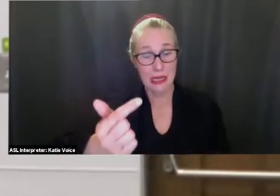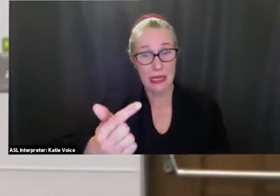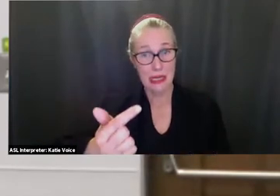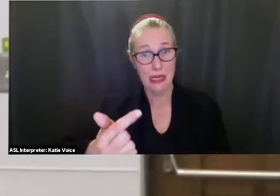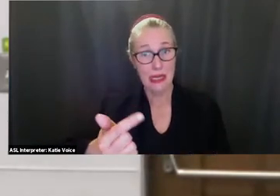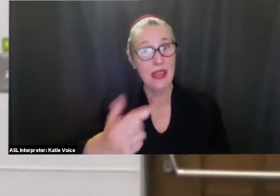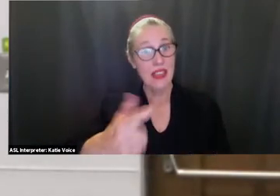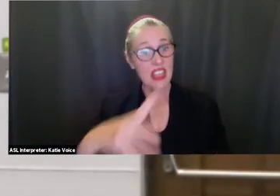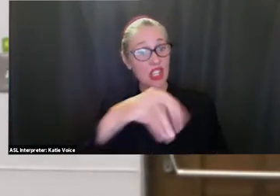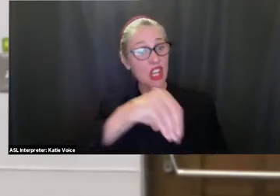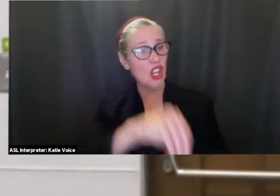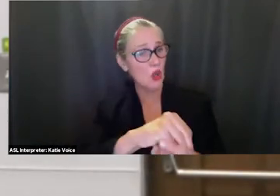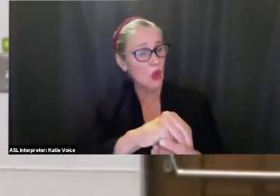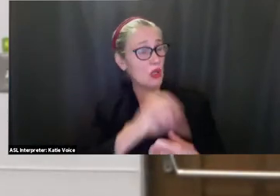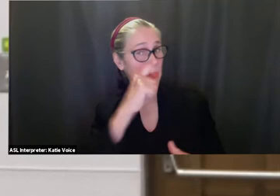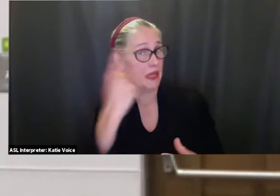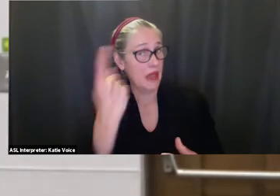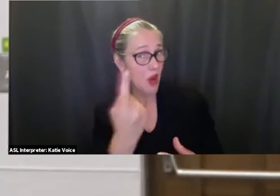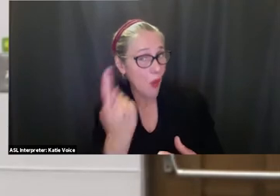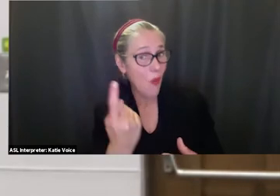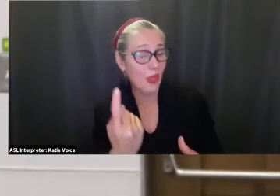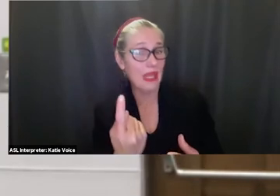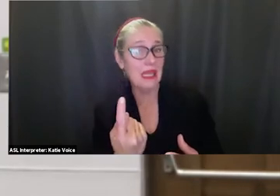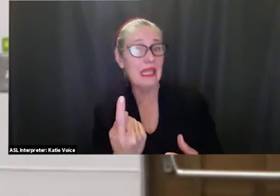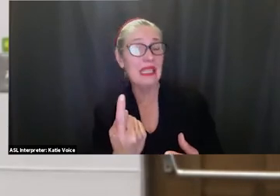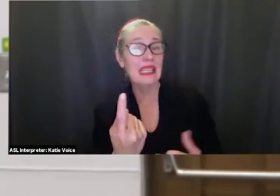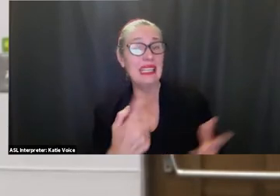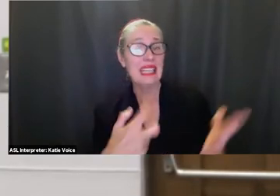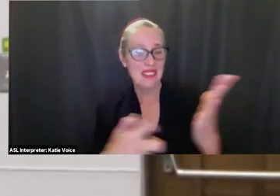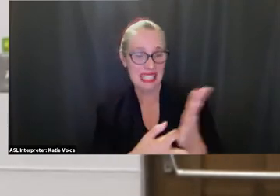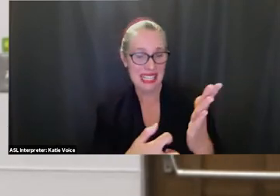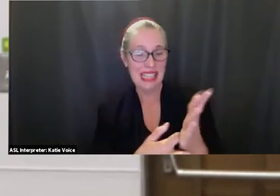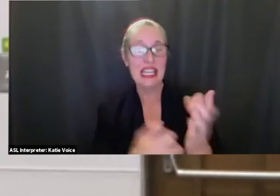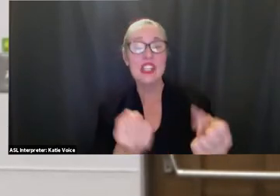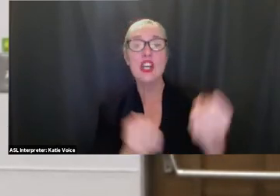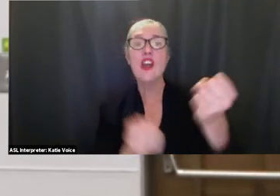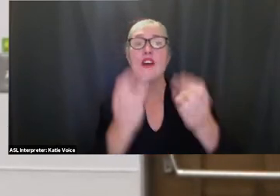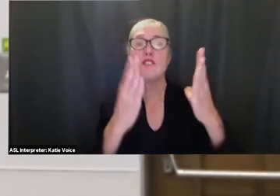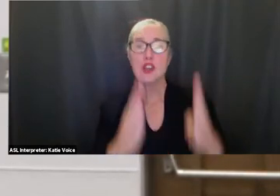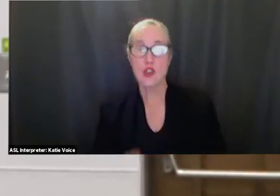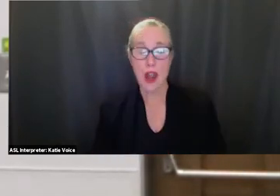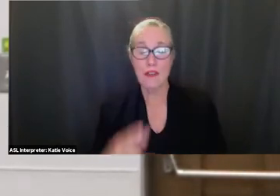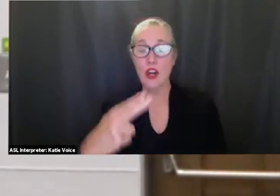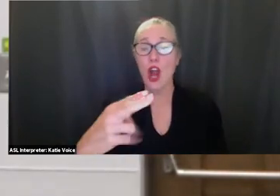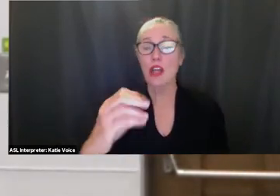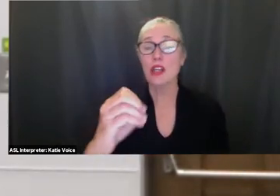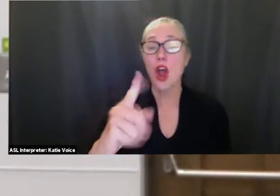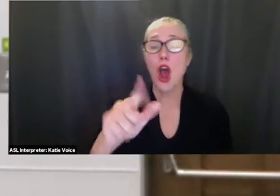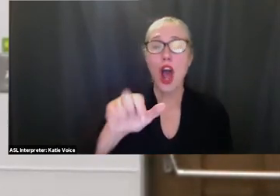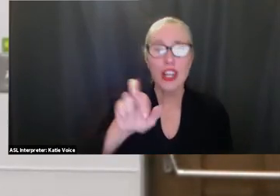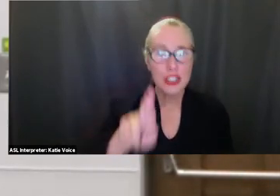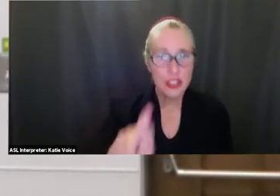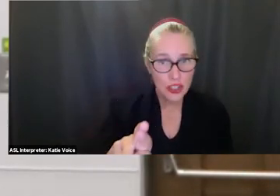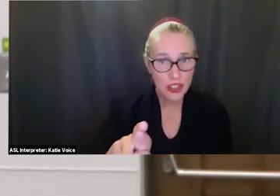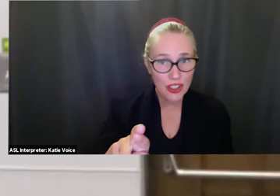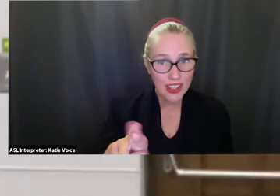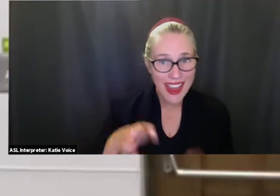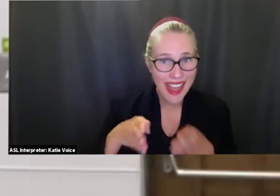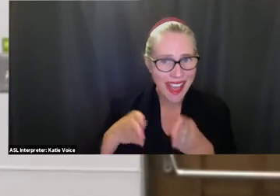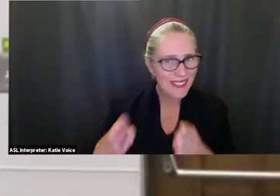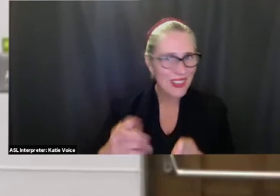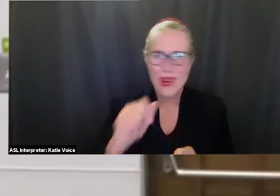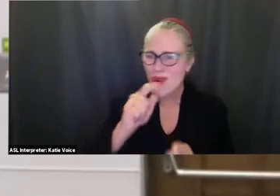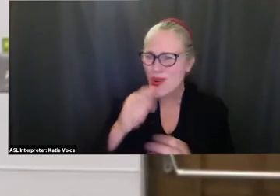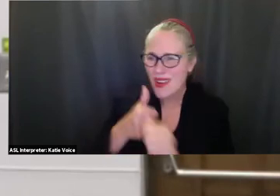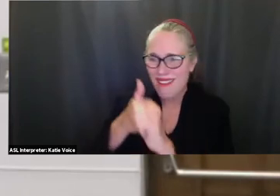to um giving citations for drivers on hollister avenue who are not abiding by the law as students